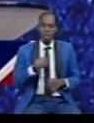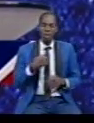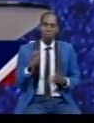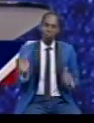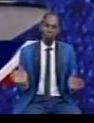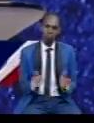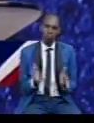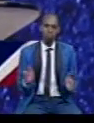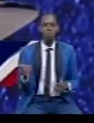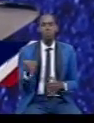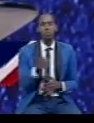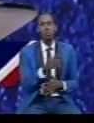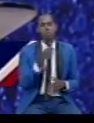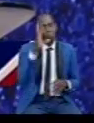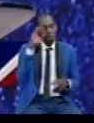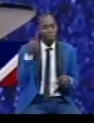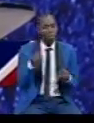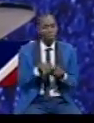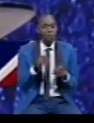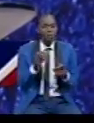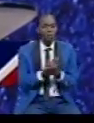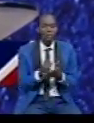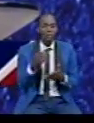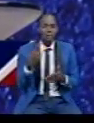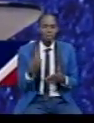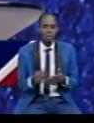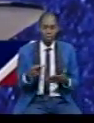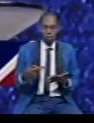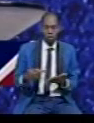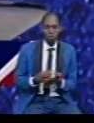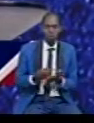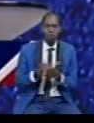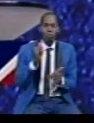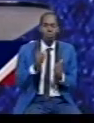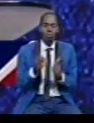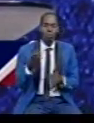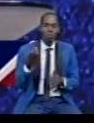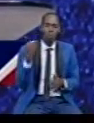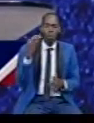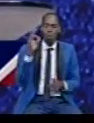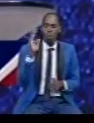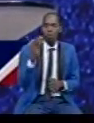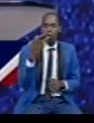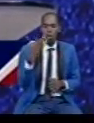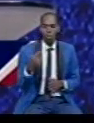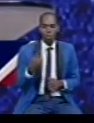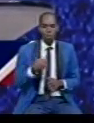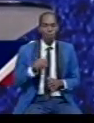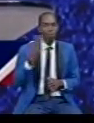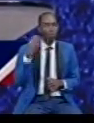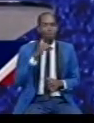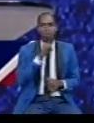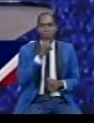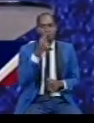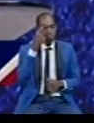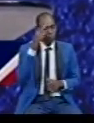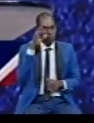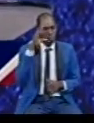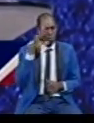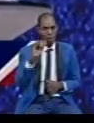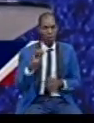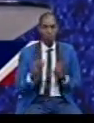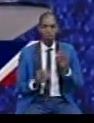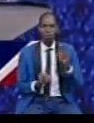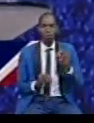that the gospel which was preached of me is not after man. Verse 12, for